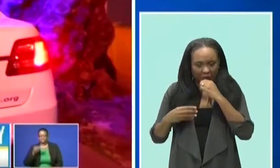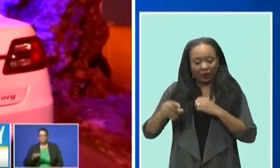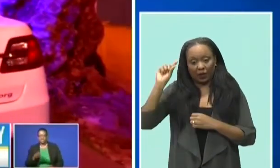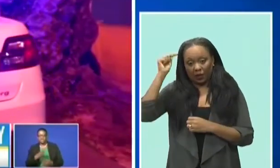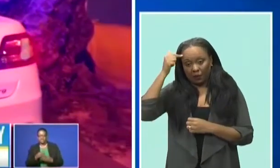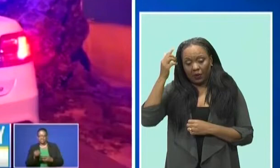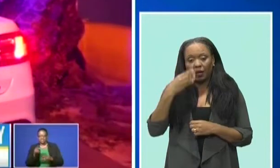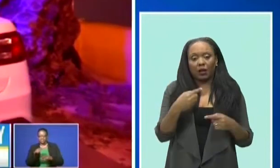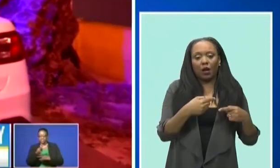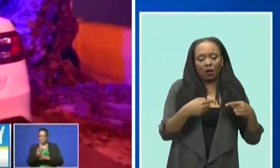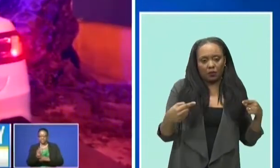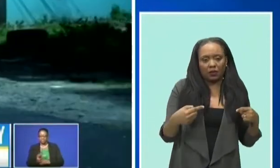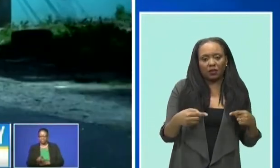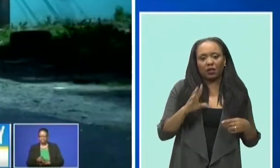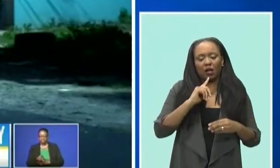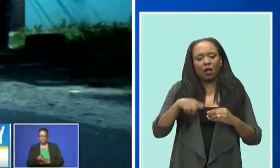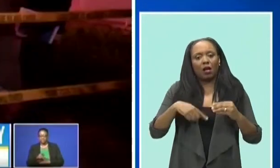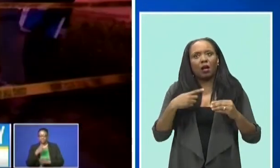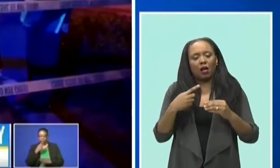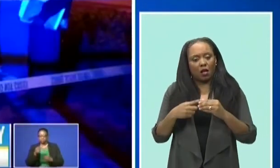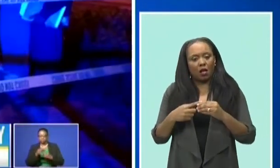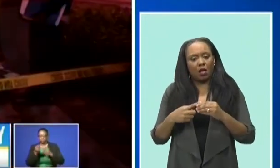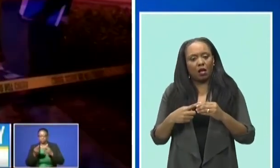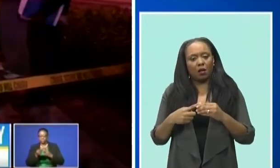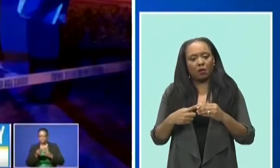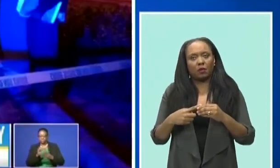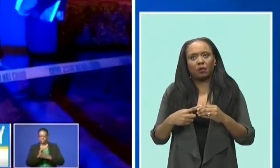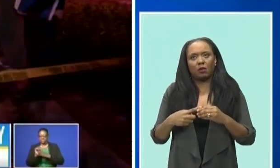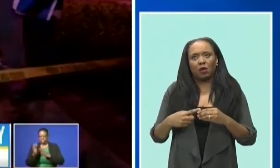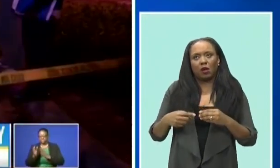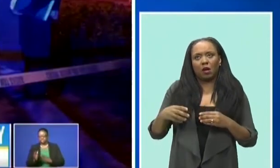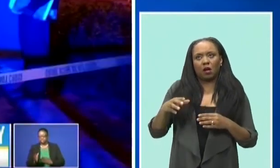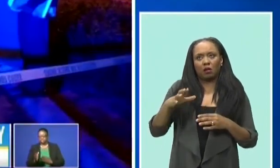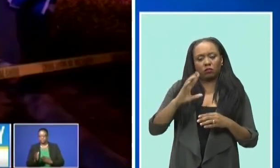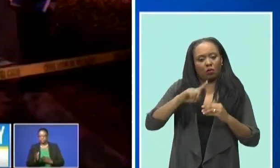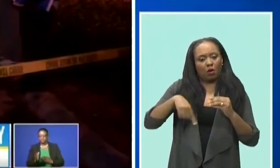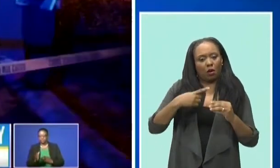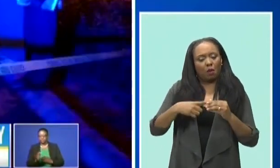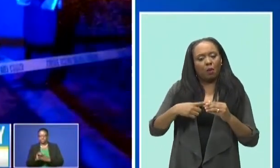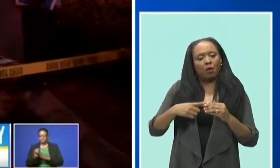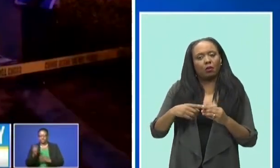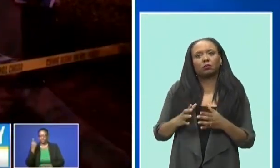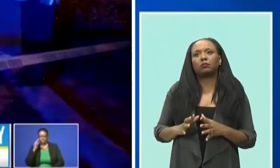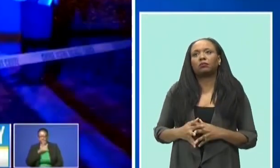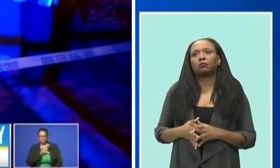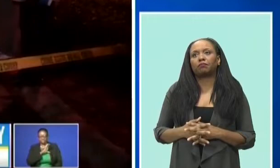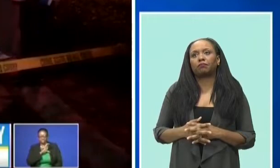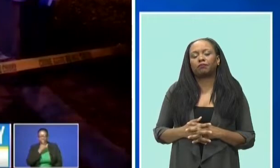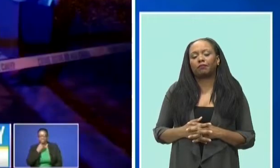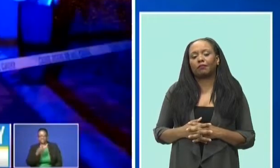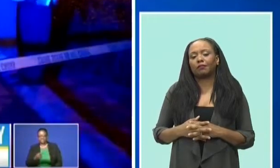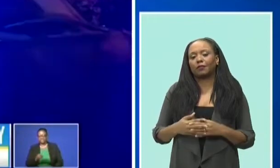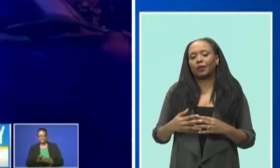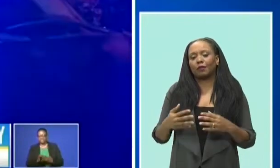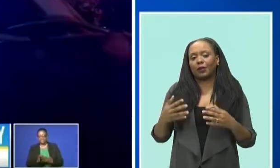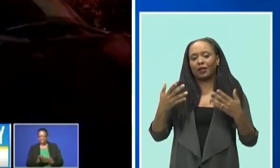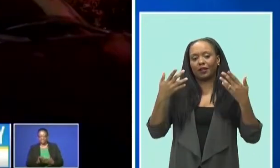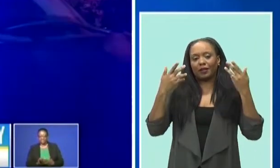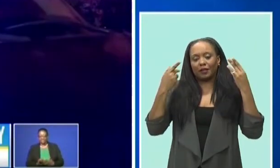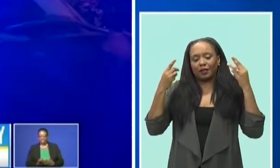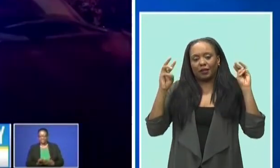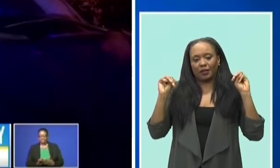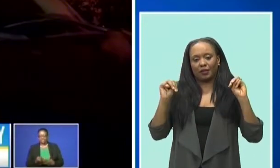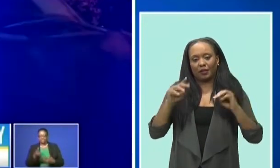interference in selecting the leadership of the Royal Bahamas Police Force during its administration. The Prime Minister responded by citing details